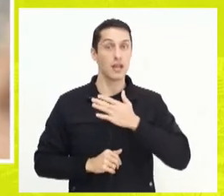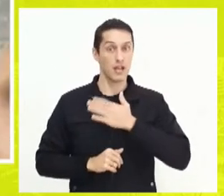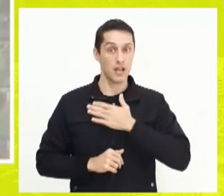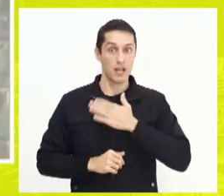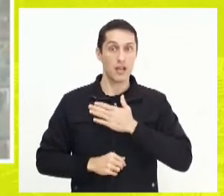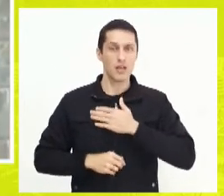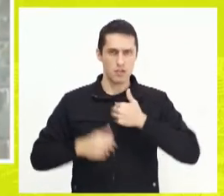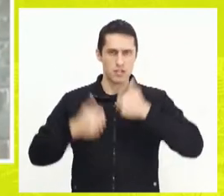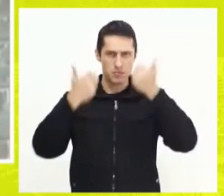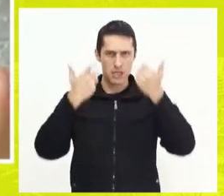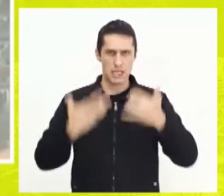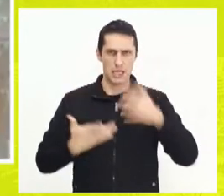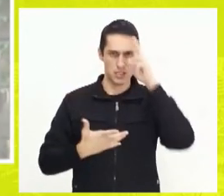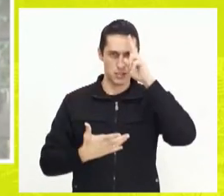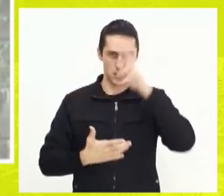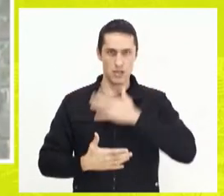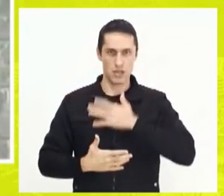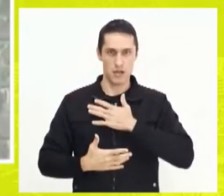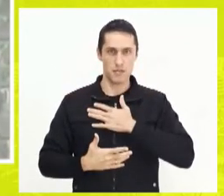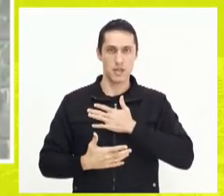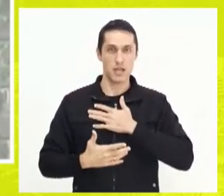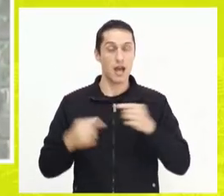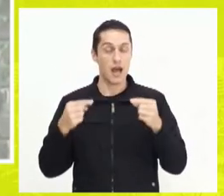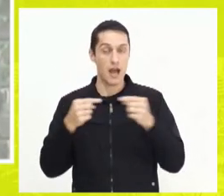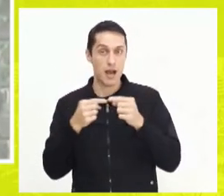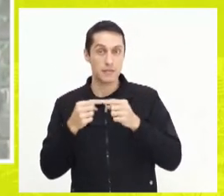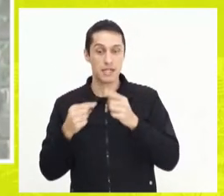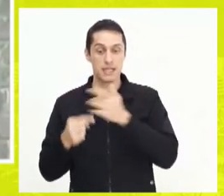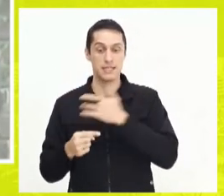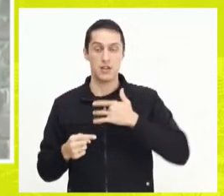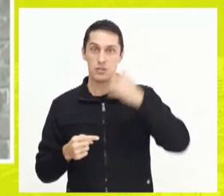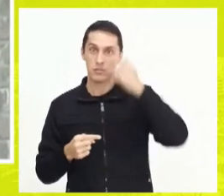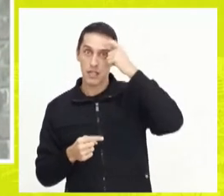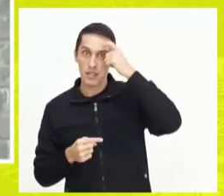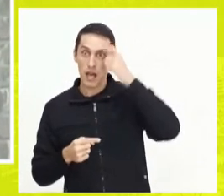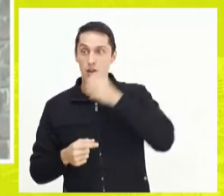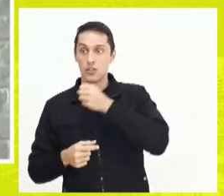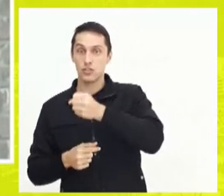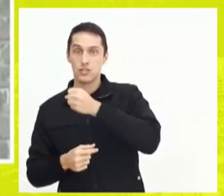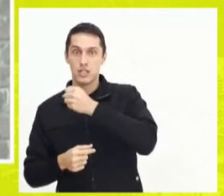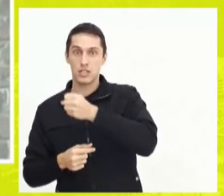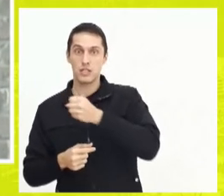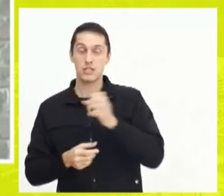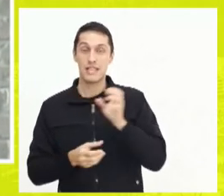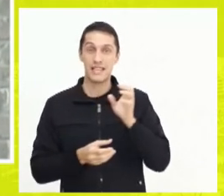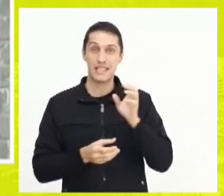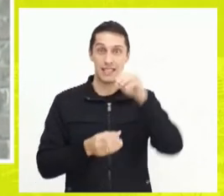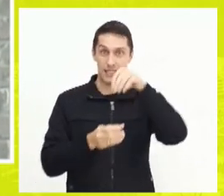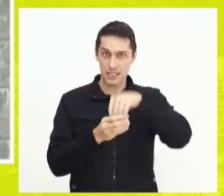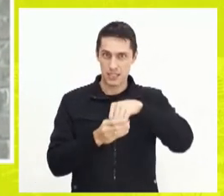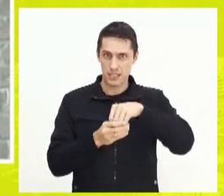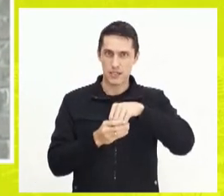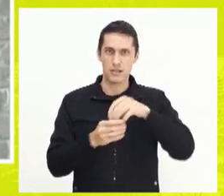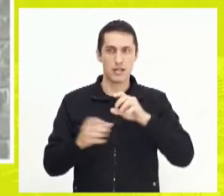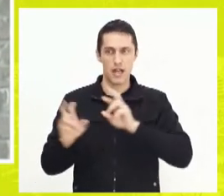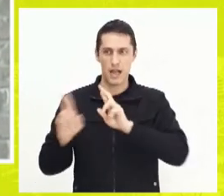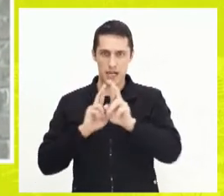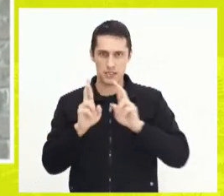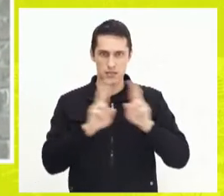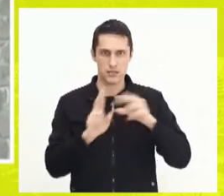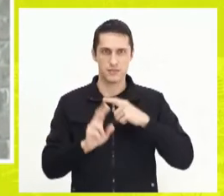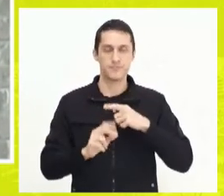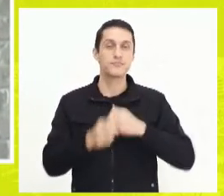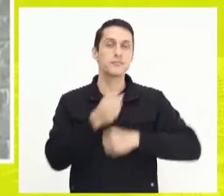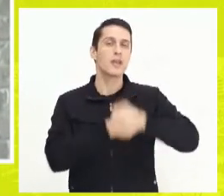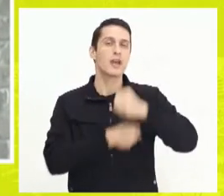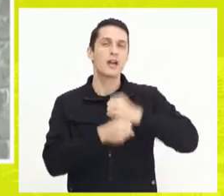journalism to directly answer what you were talking about chico if it's internalized in newsrooms